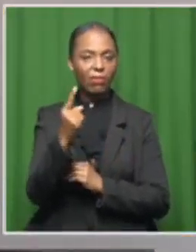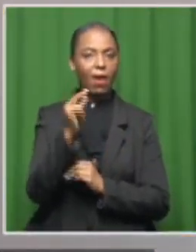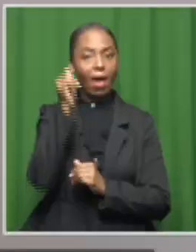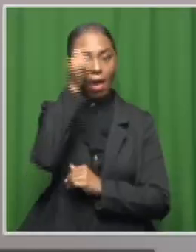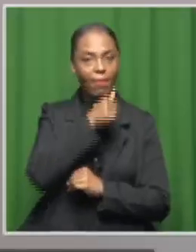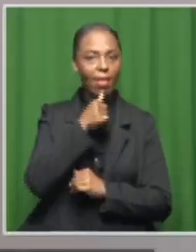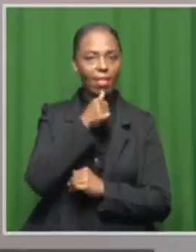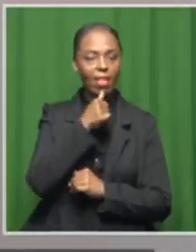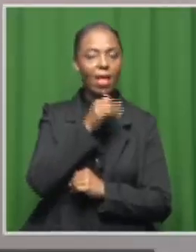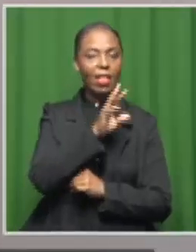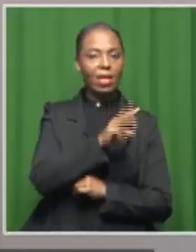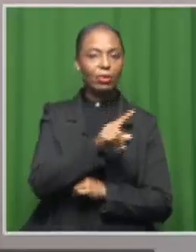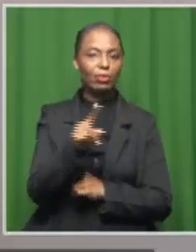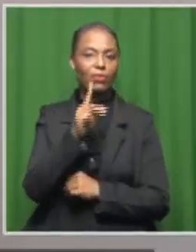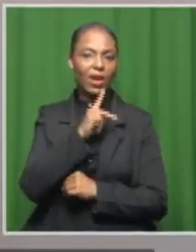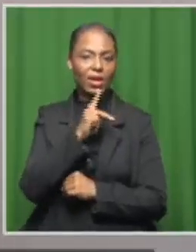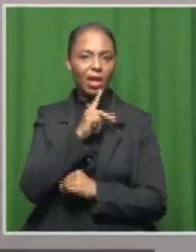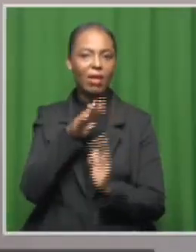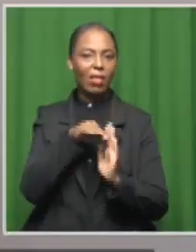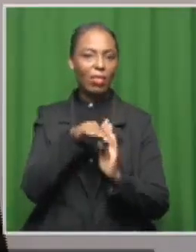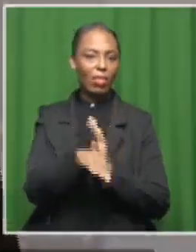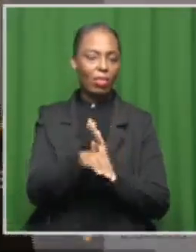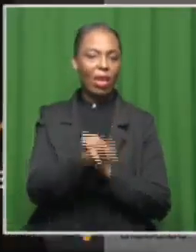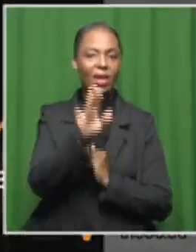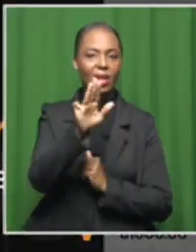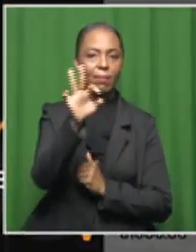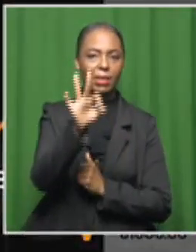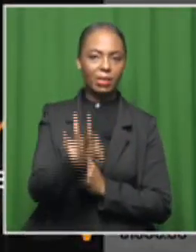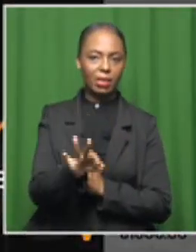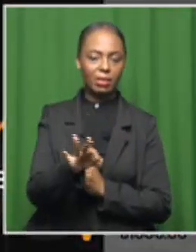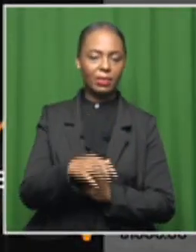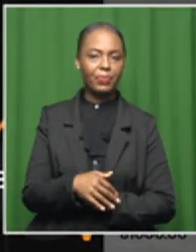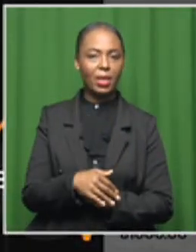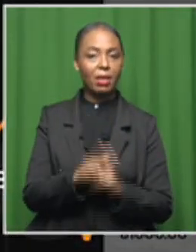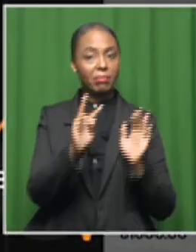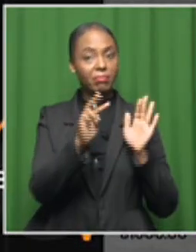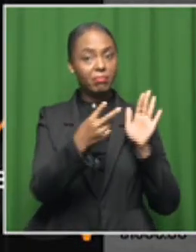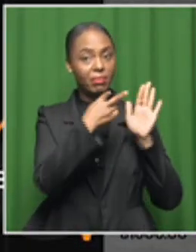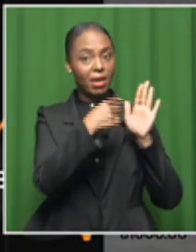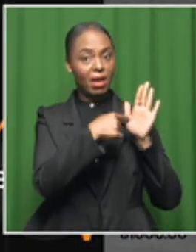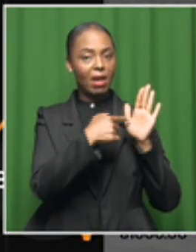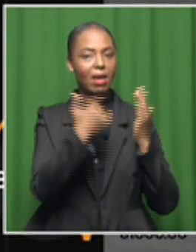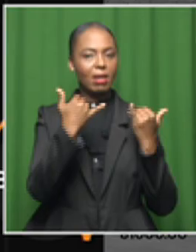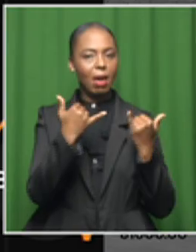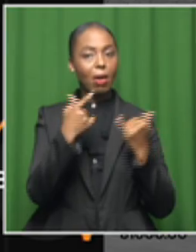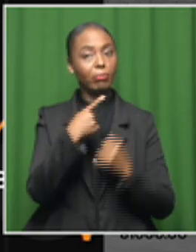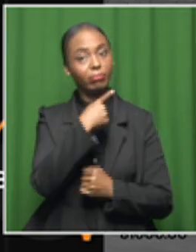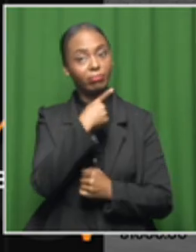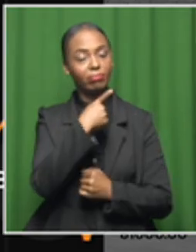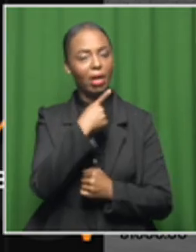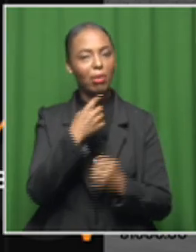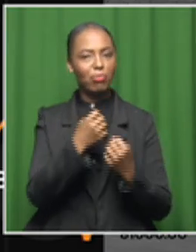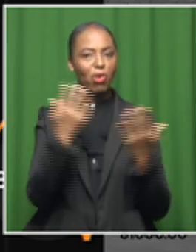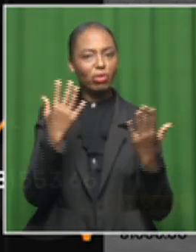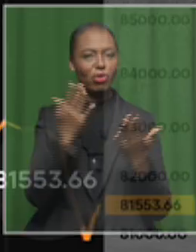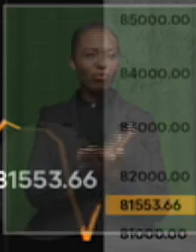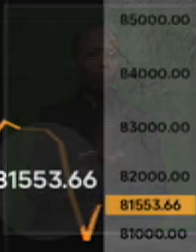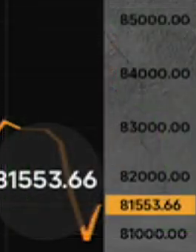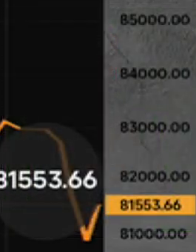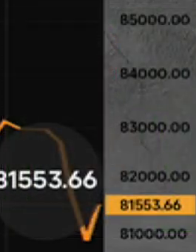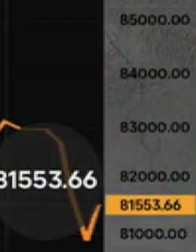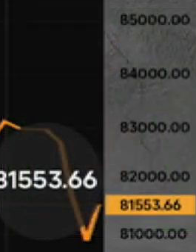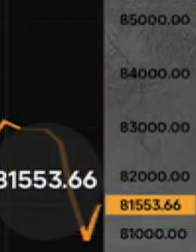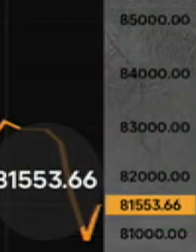Friday, we're down almost 9%. So you could see that there was a lot of uncertainty and jittery